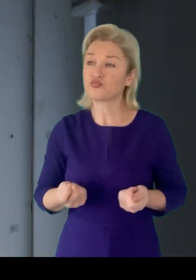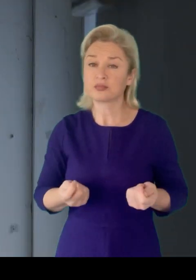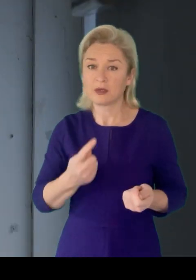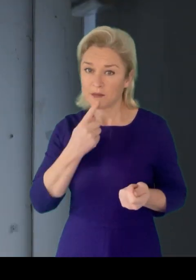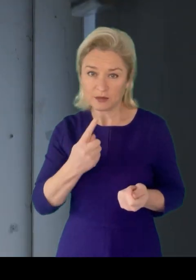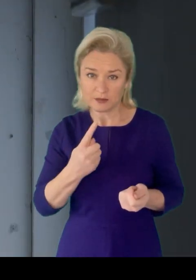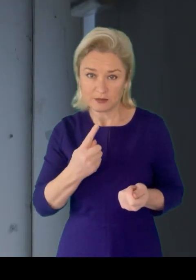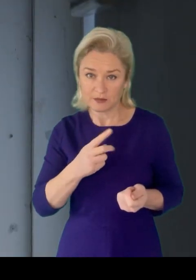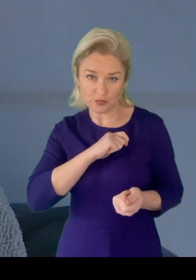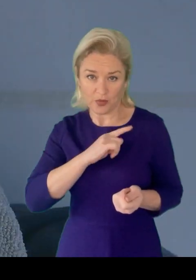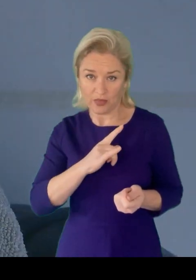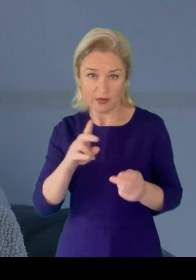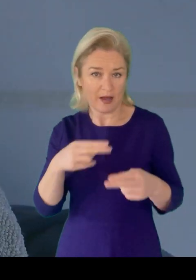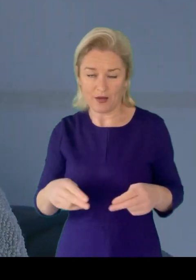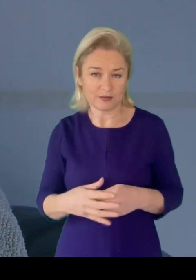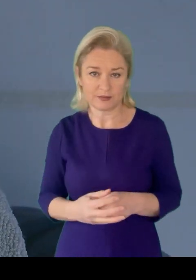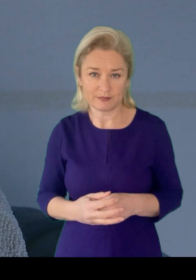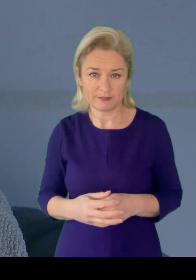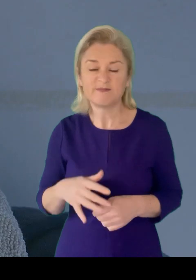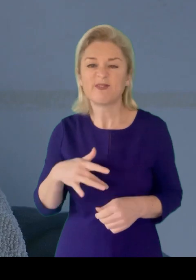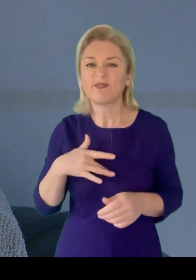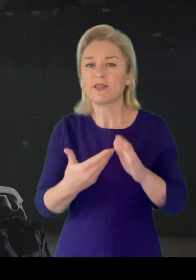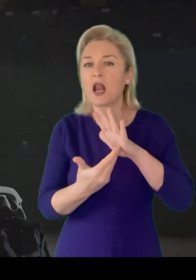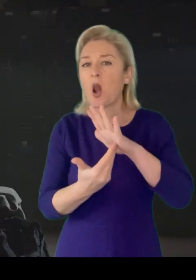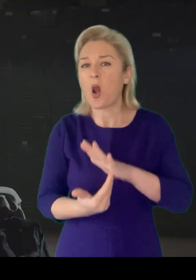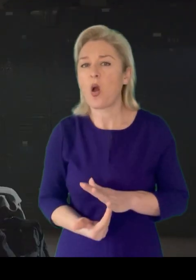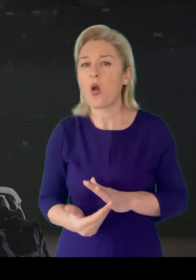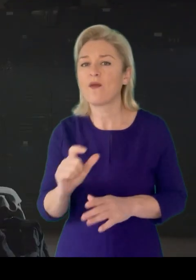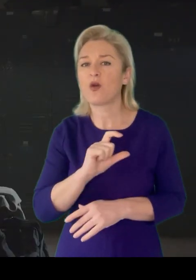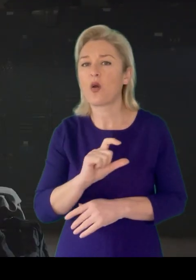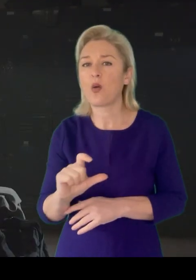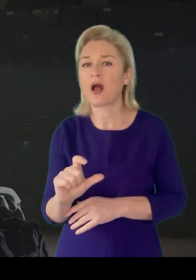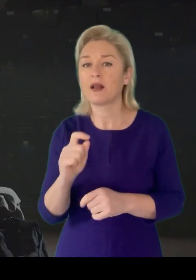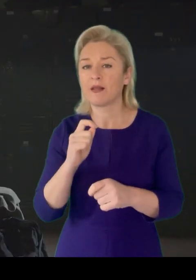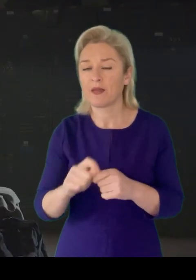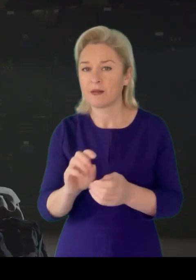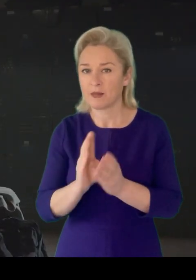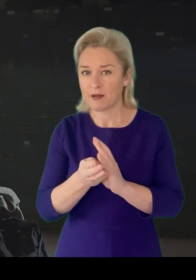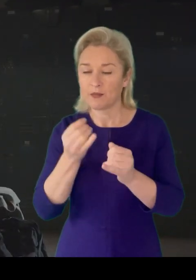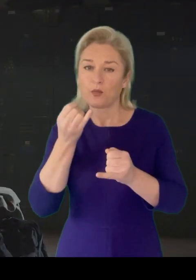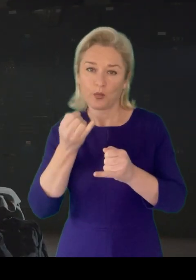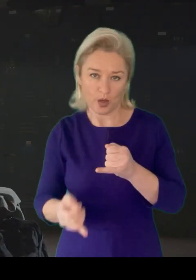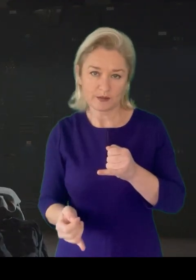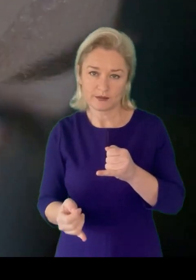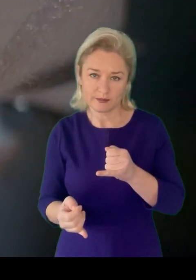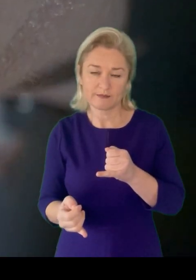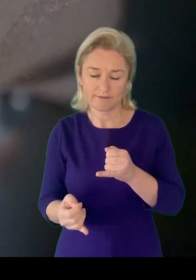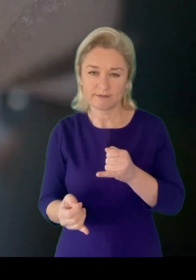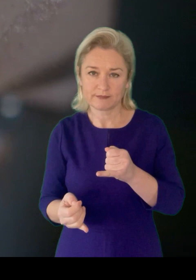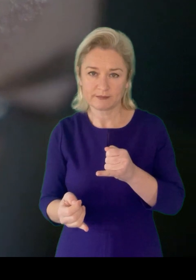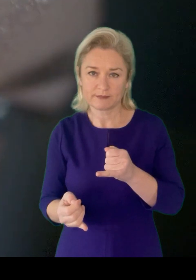but I couldn't. I'd been feeling down for a while, then things got really bad.